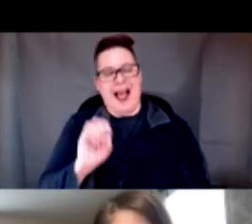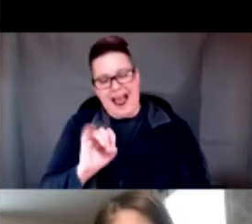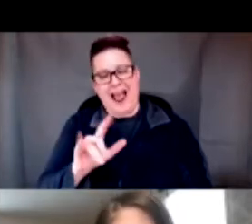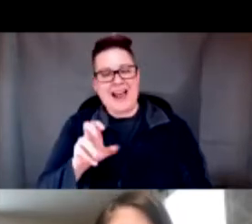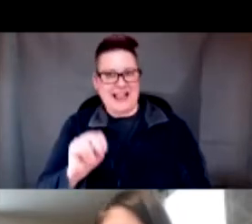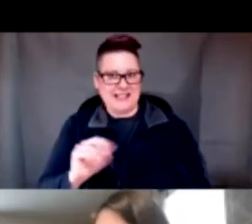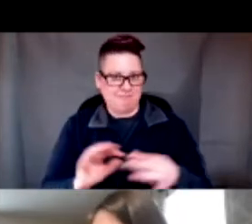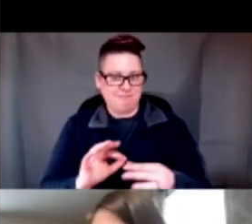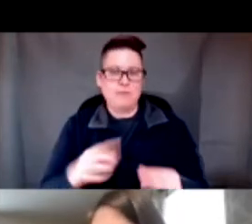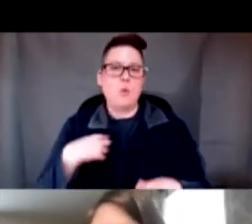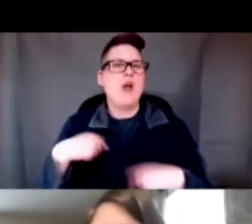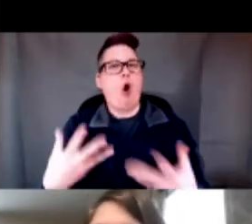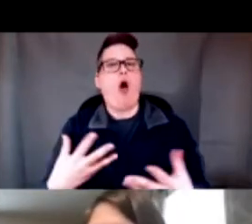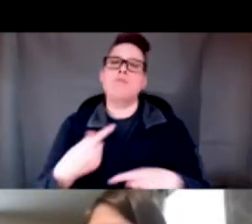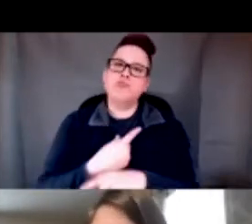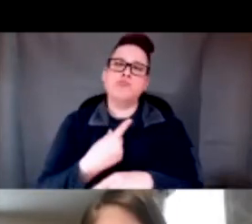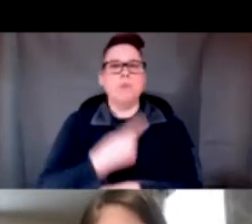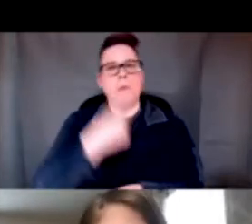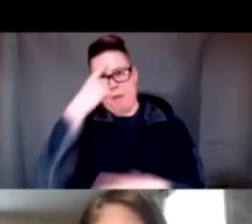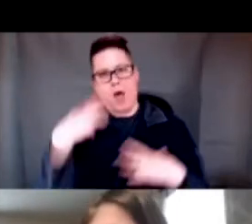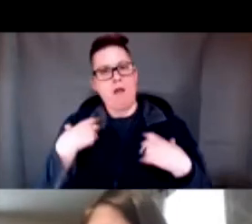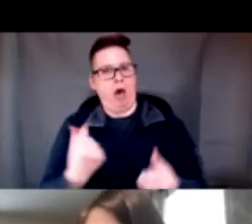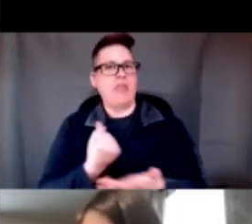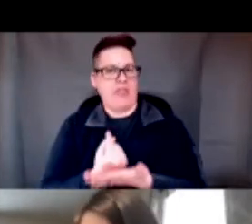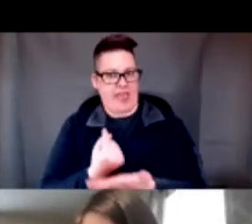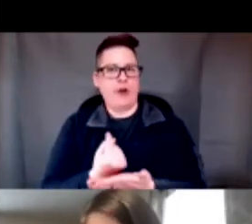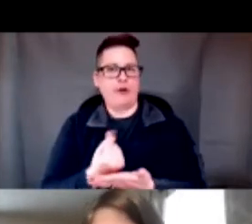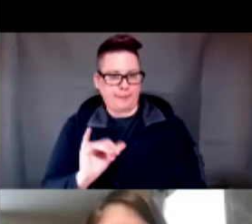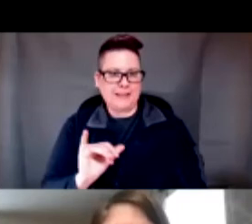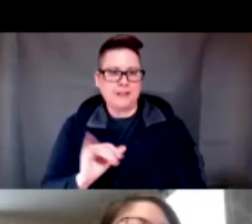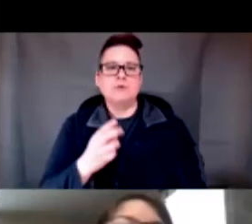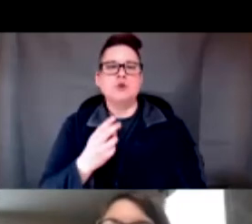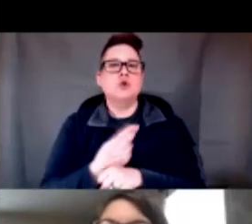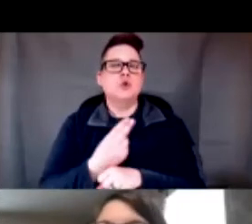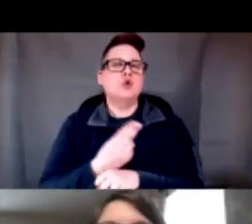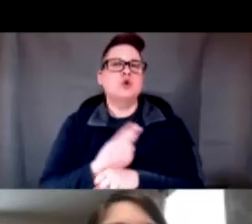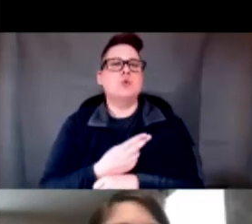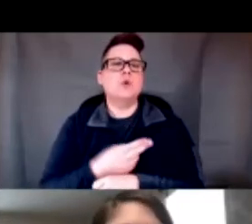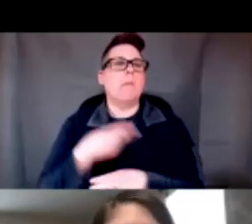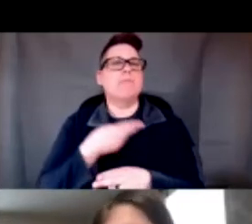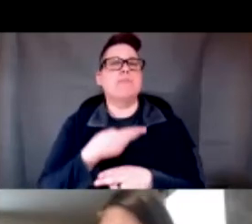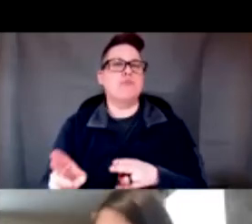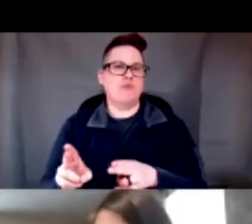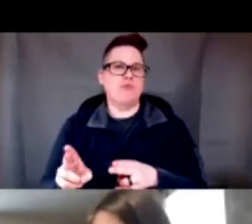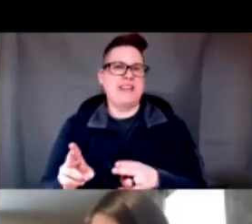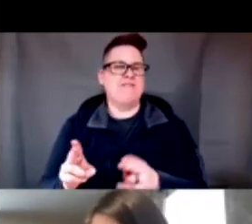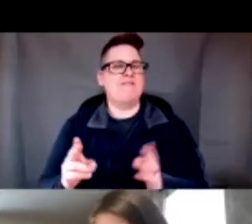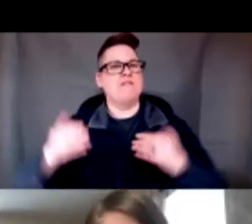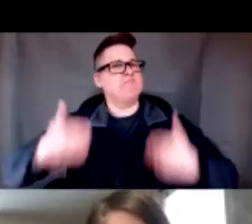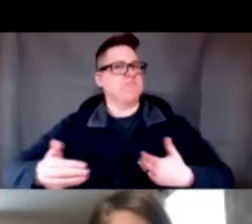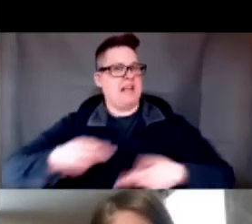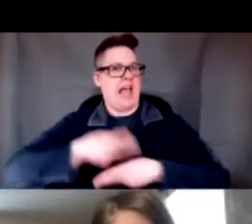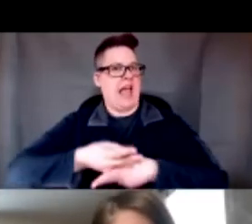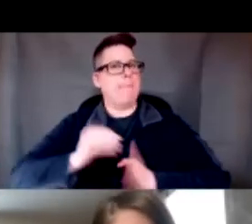also offer more traditional mental health therapy, utilizing specifically a brief episode of care model.